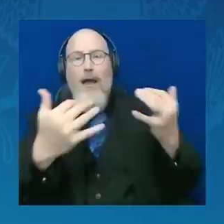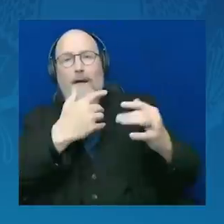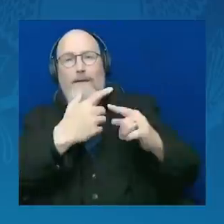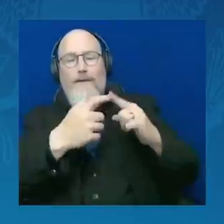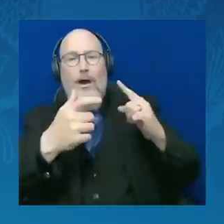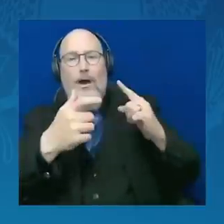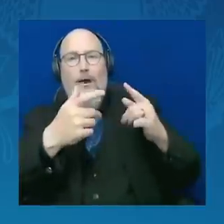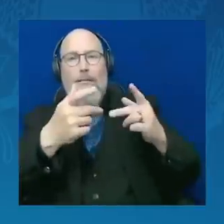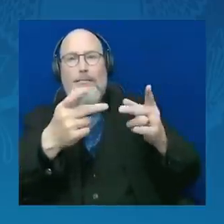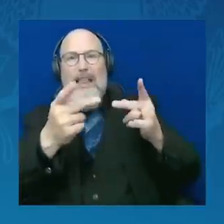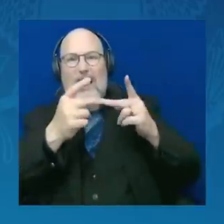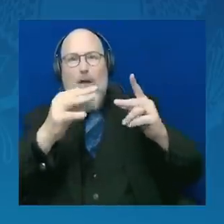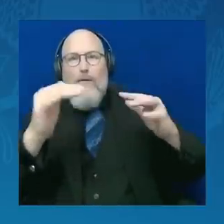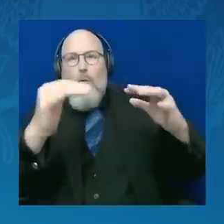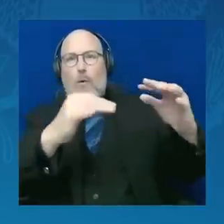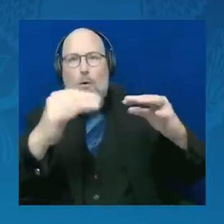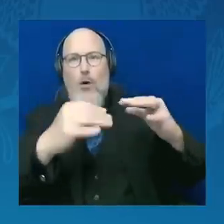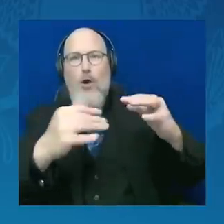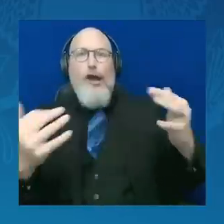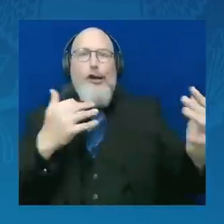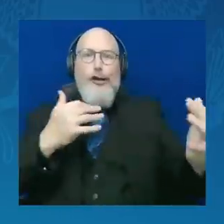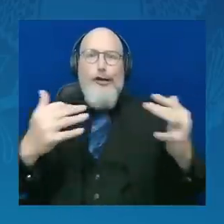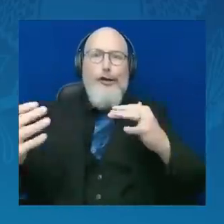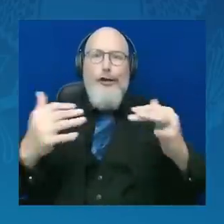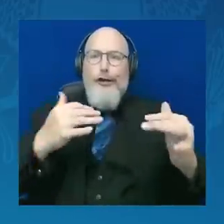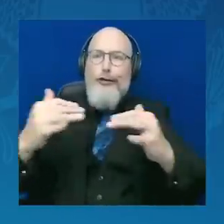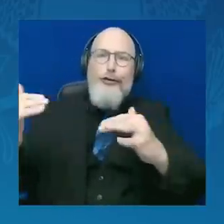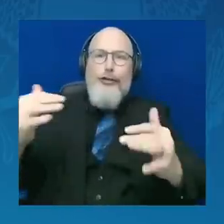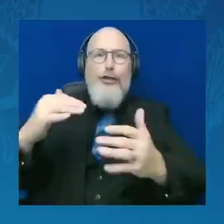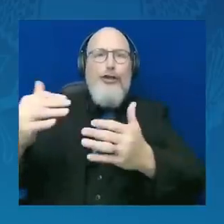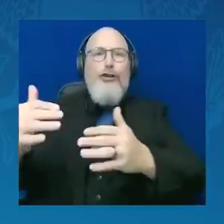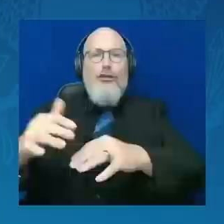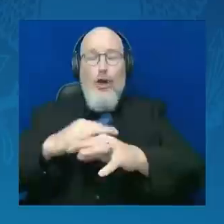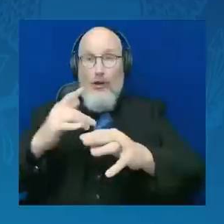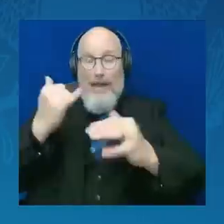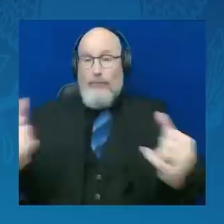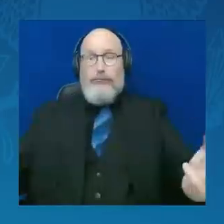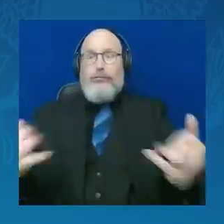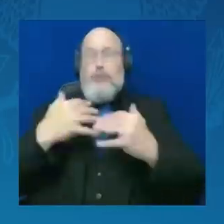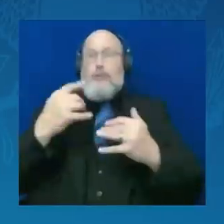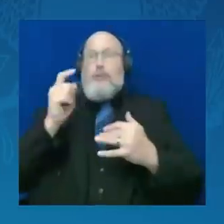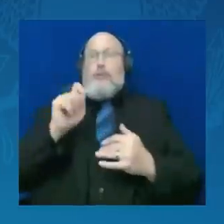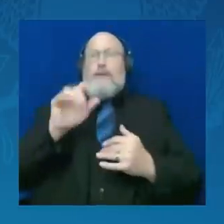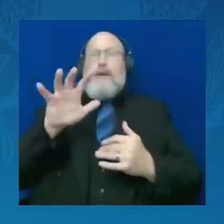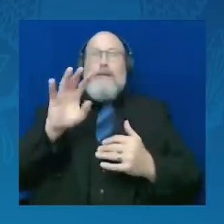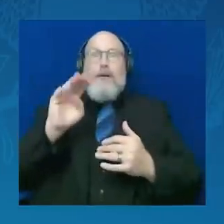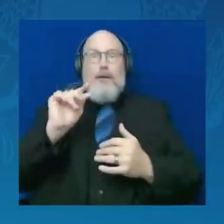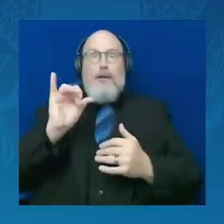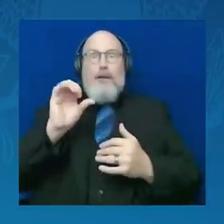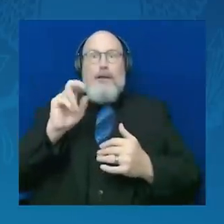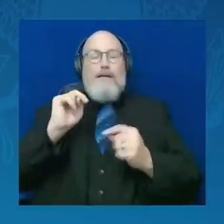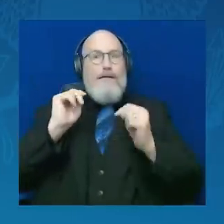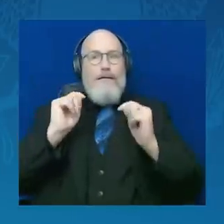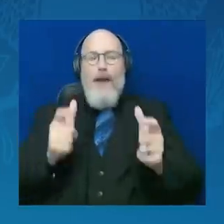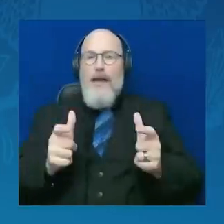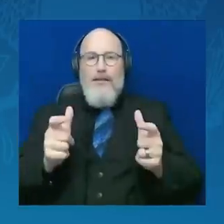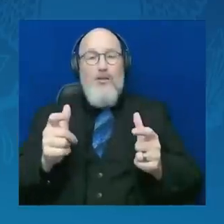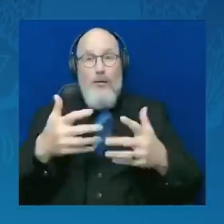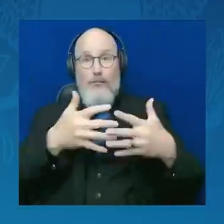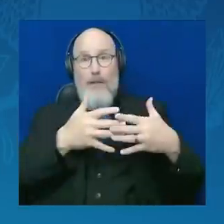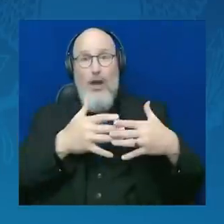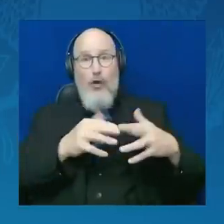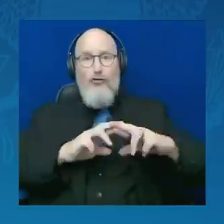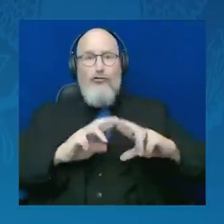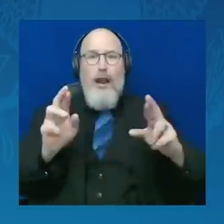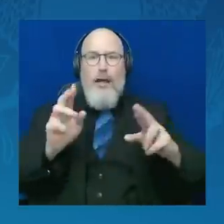the United States is absolutely prepared to do what we can and what we must to support Poland in terms of the